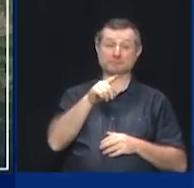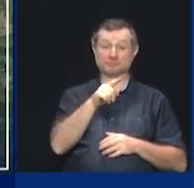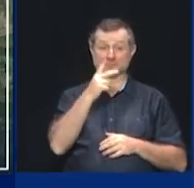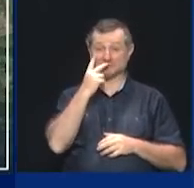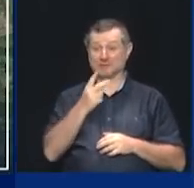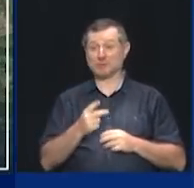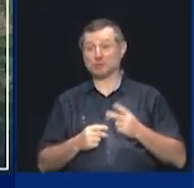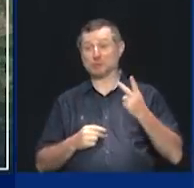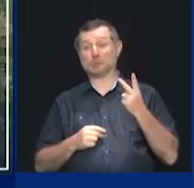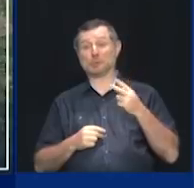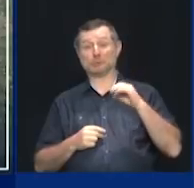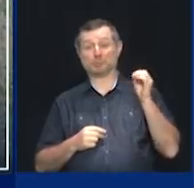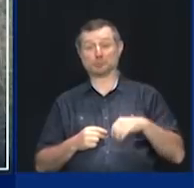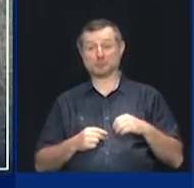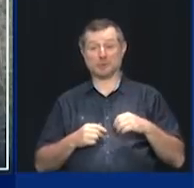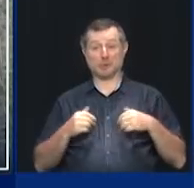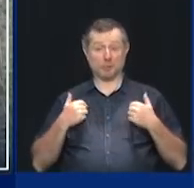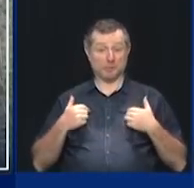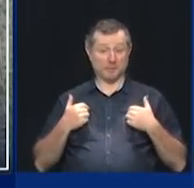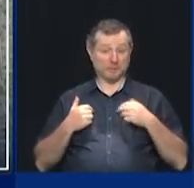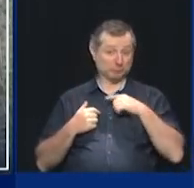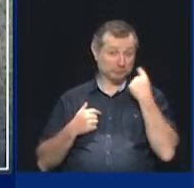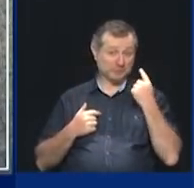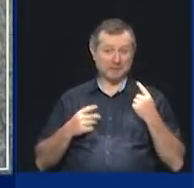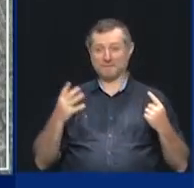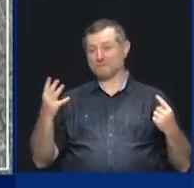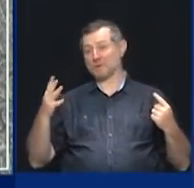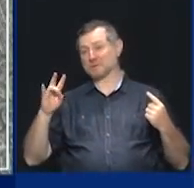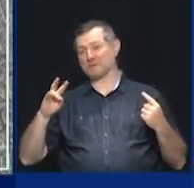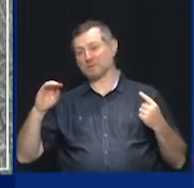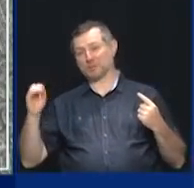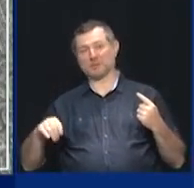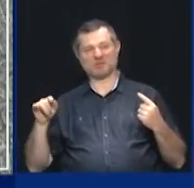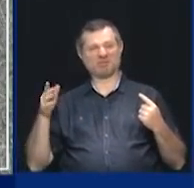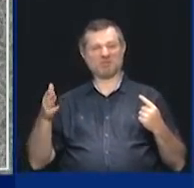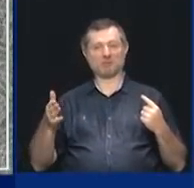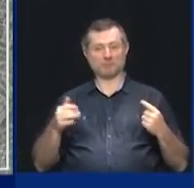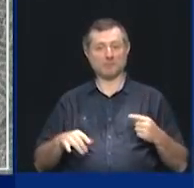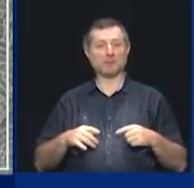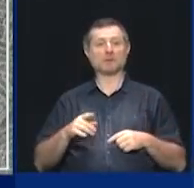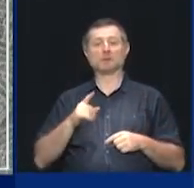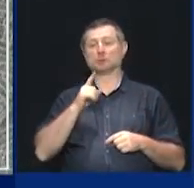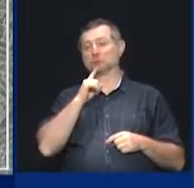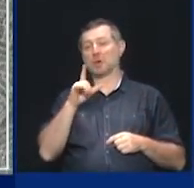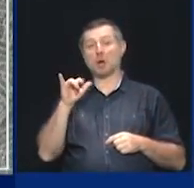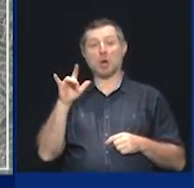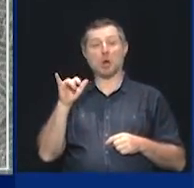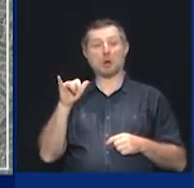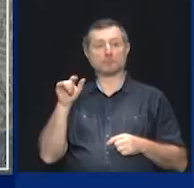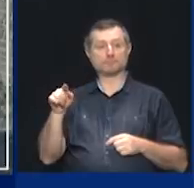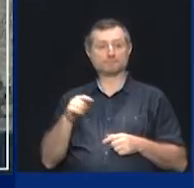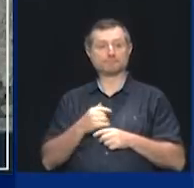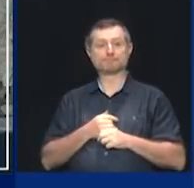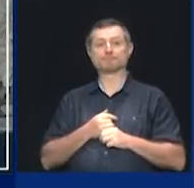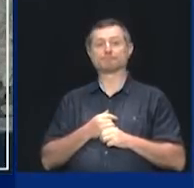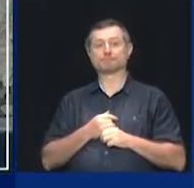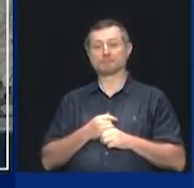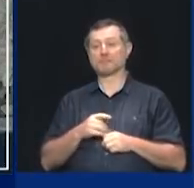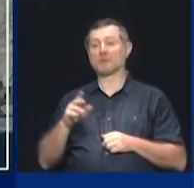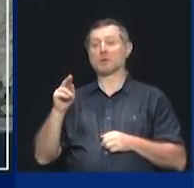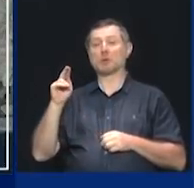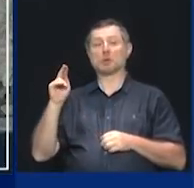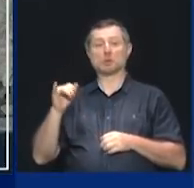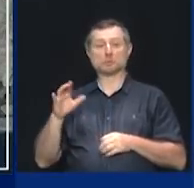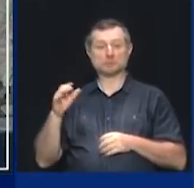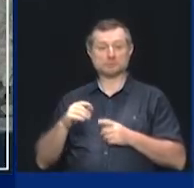of the at-risk youth, 47%. It's true in Suffolk. It's true in Nassau. It's true in Hempstead.